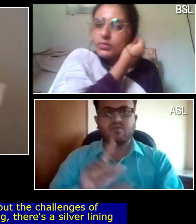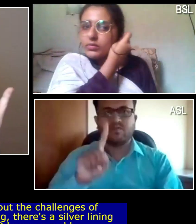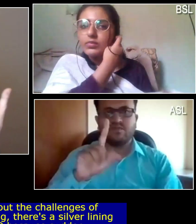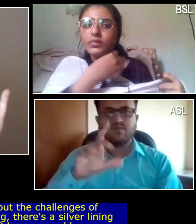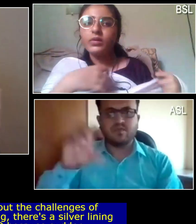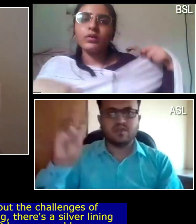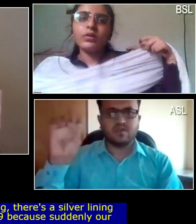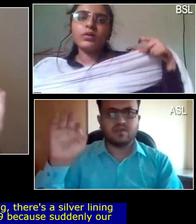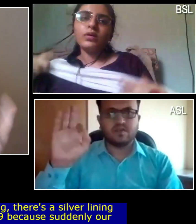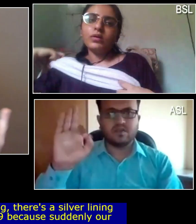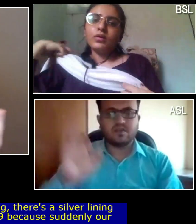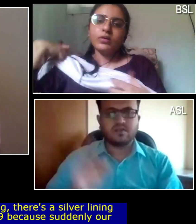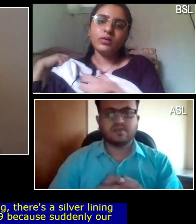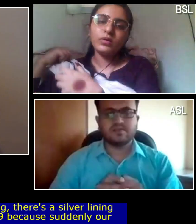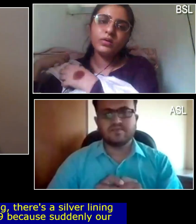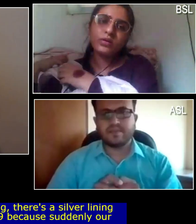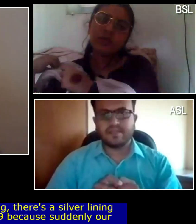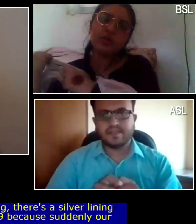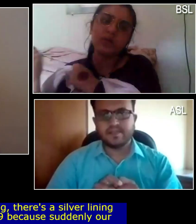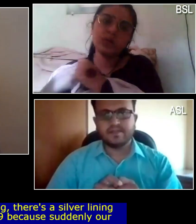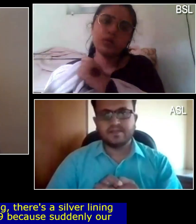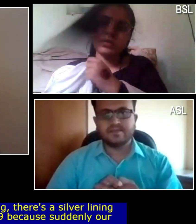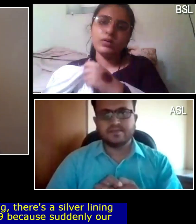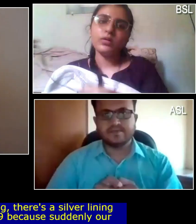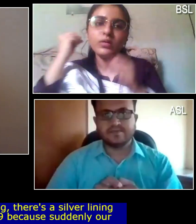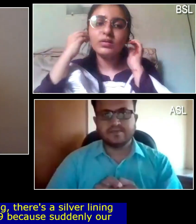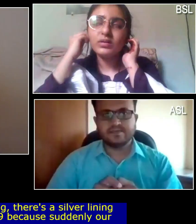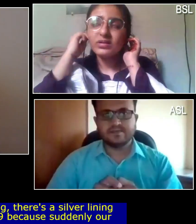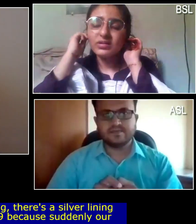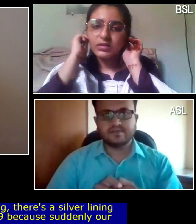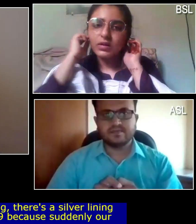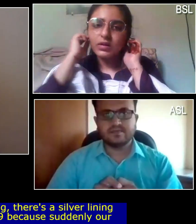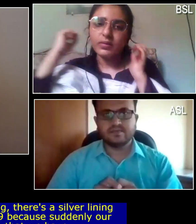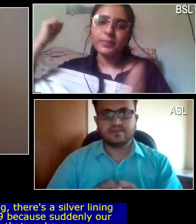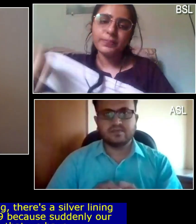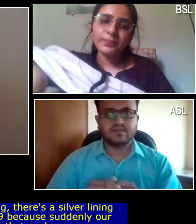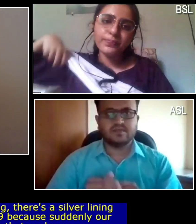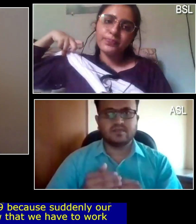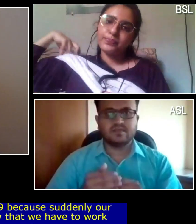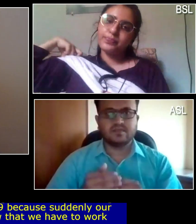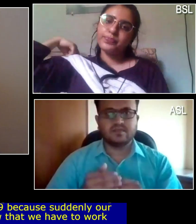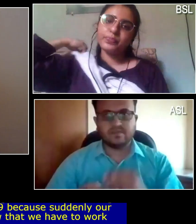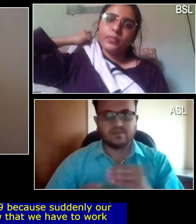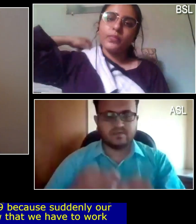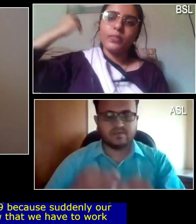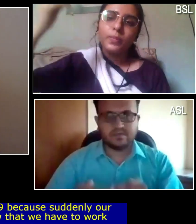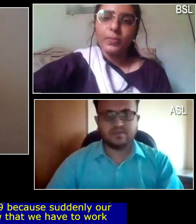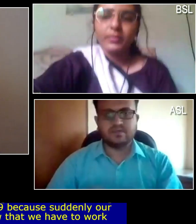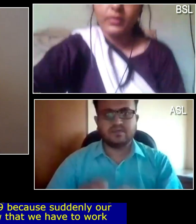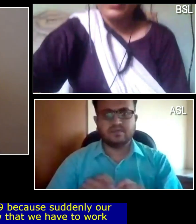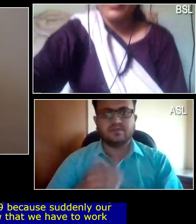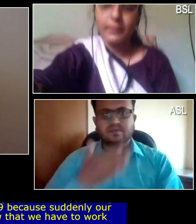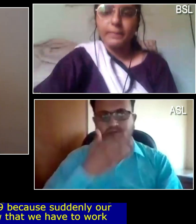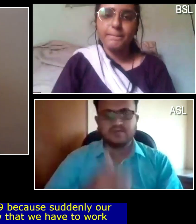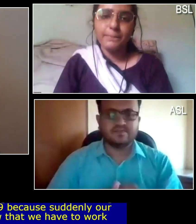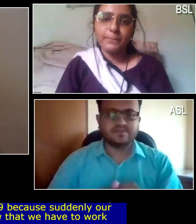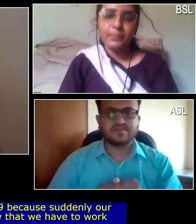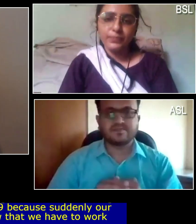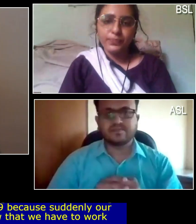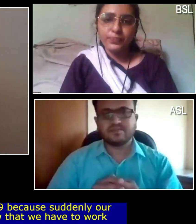saying, now we get it. Now that we have to work remotely, now that we can't always